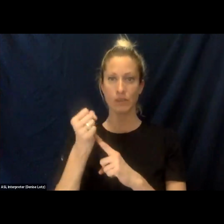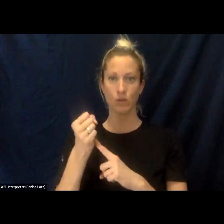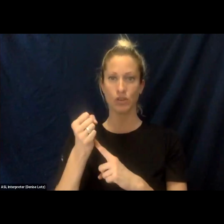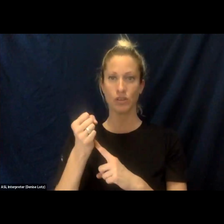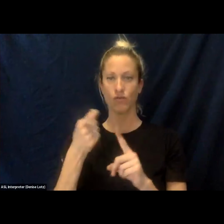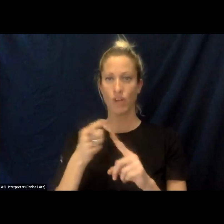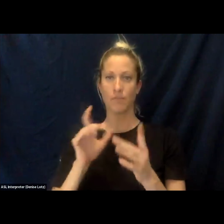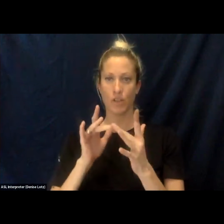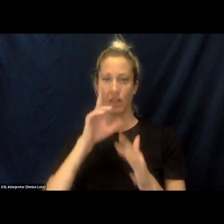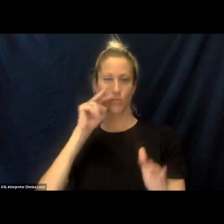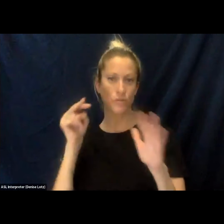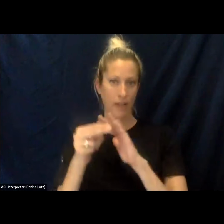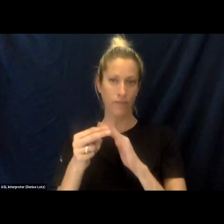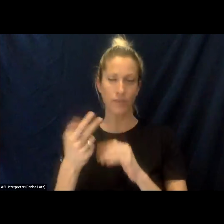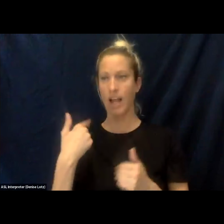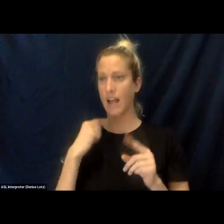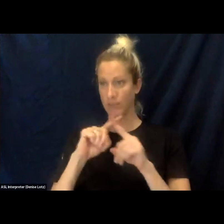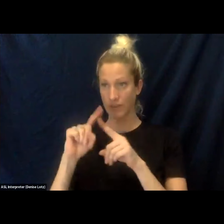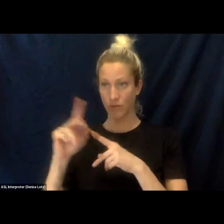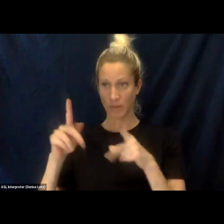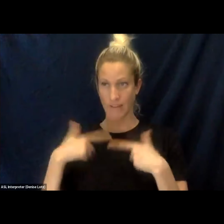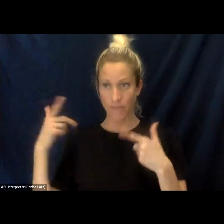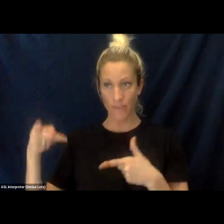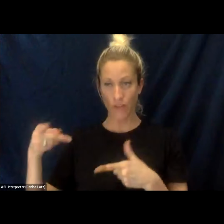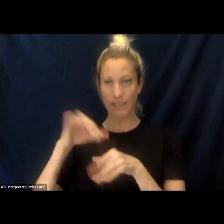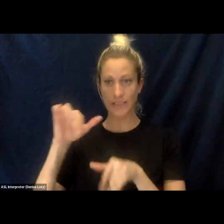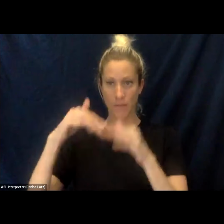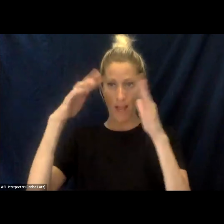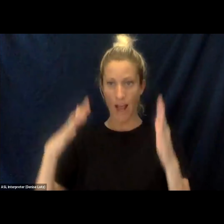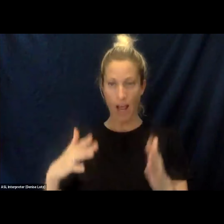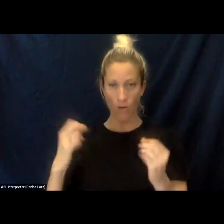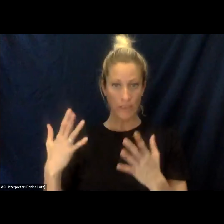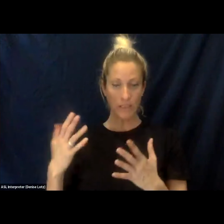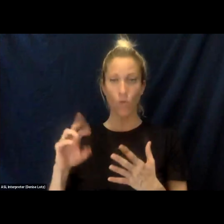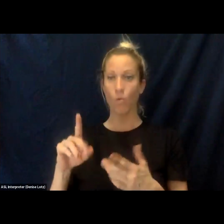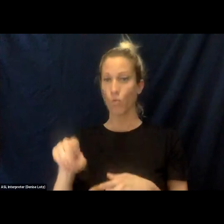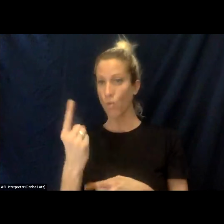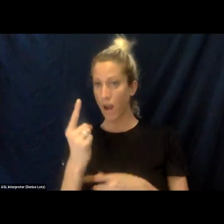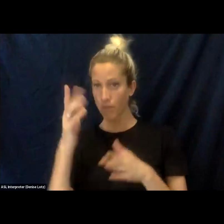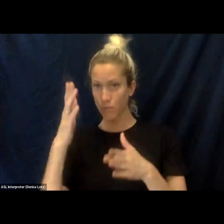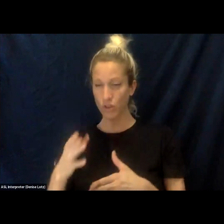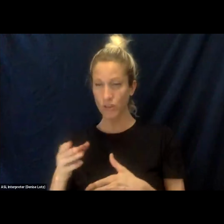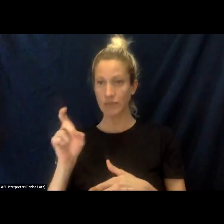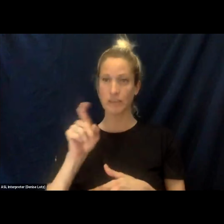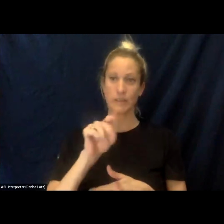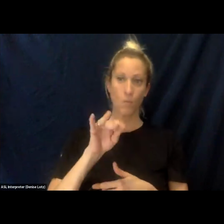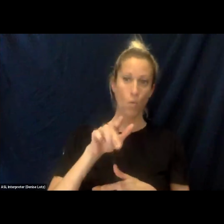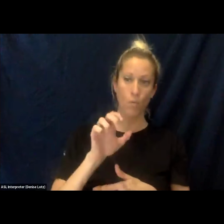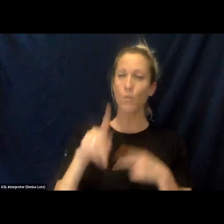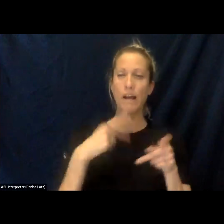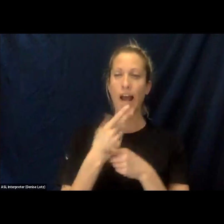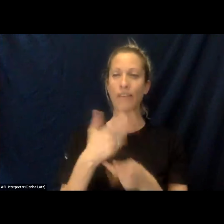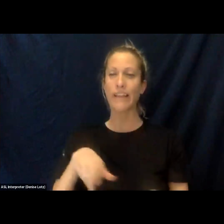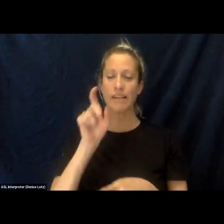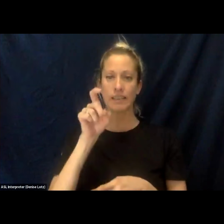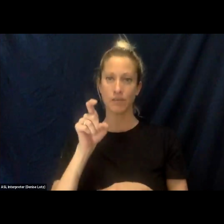internet perspective. Do they have multiple people in the household that need to get on at the same time? Is it just them? Do they need to be mobile? Whatever those specific options are, and we'll